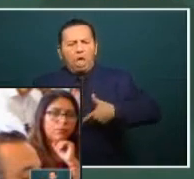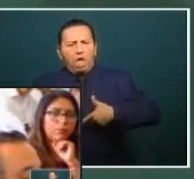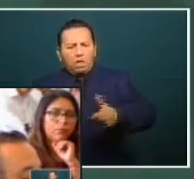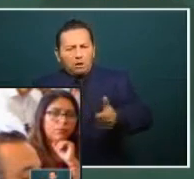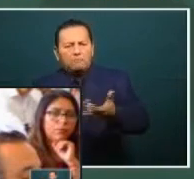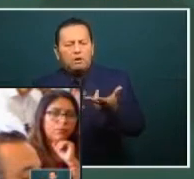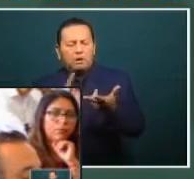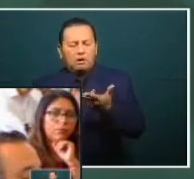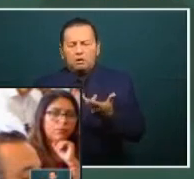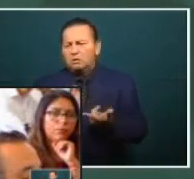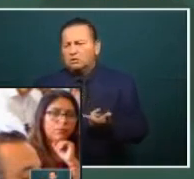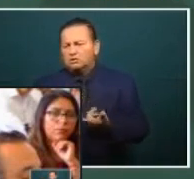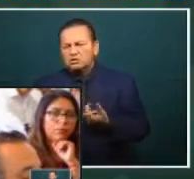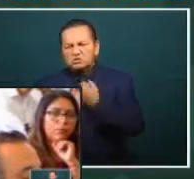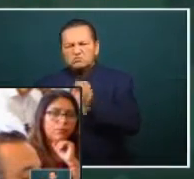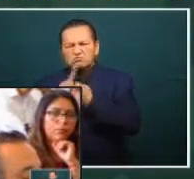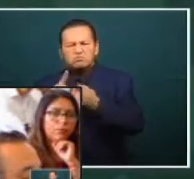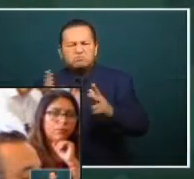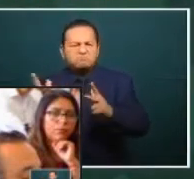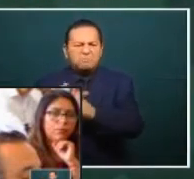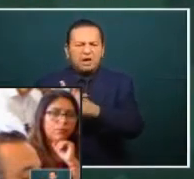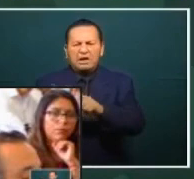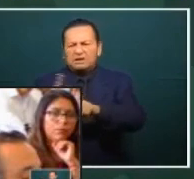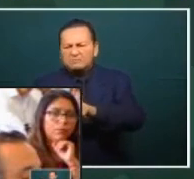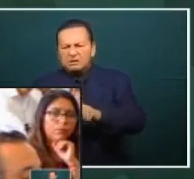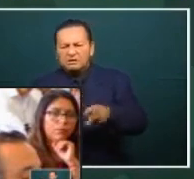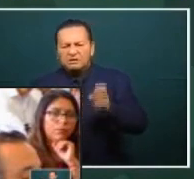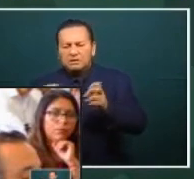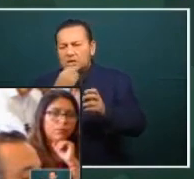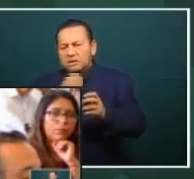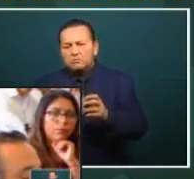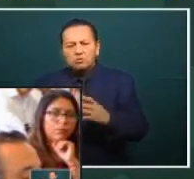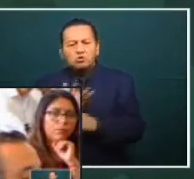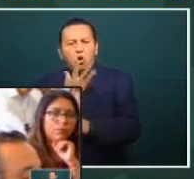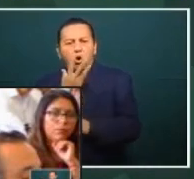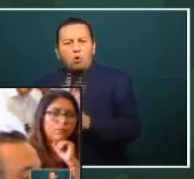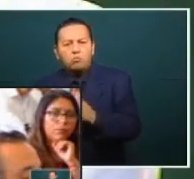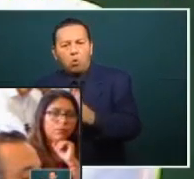and violence, they have to go walking,